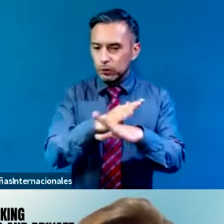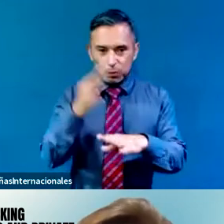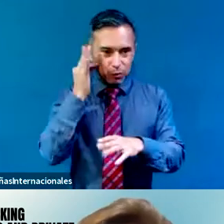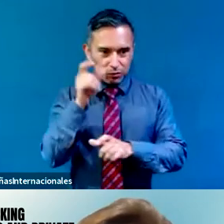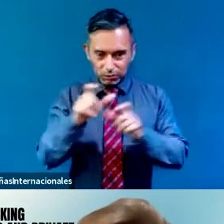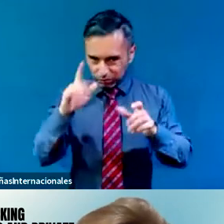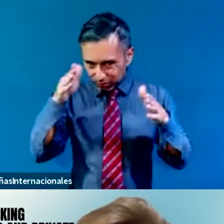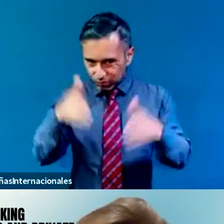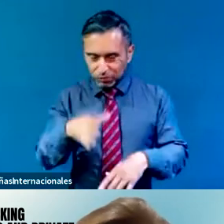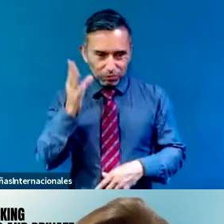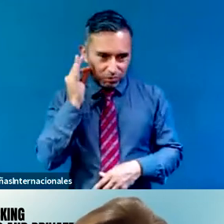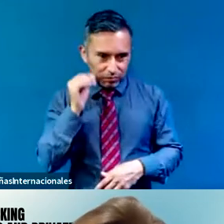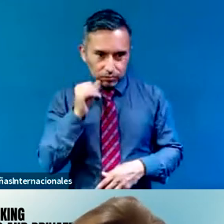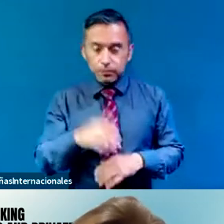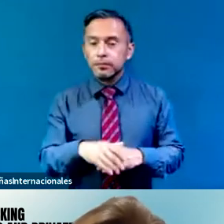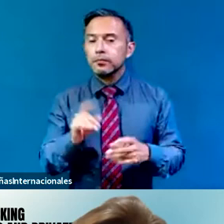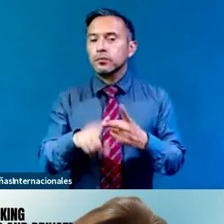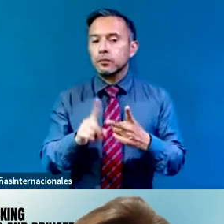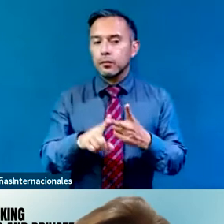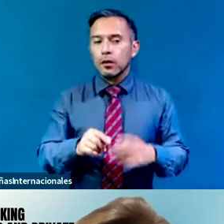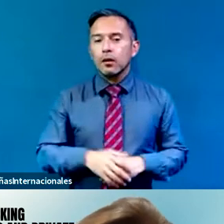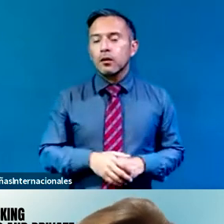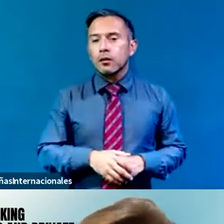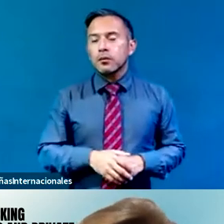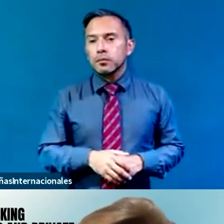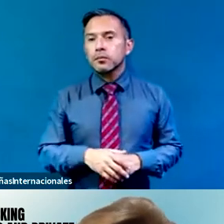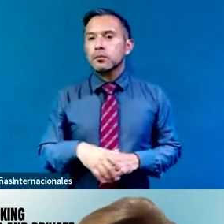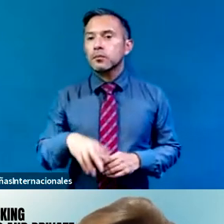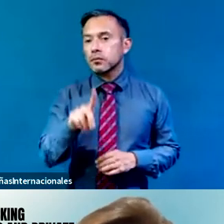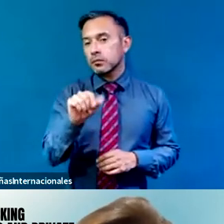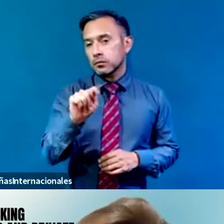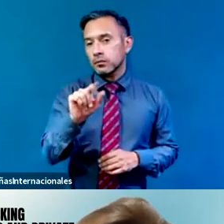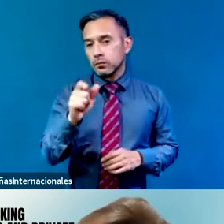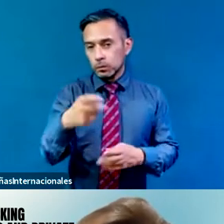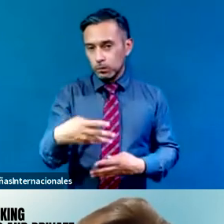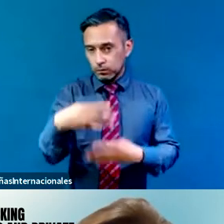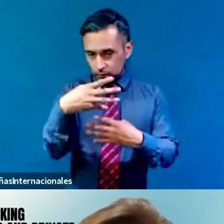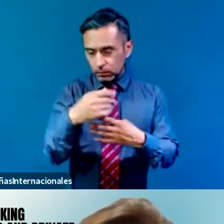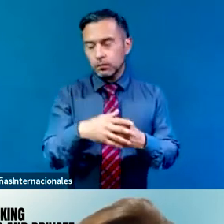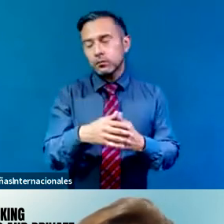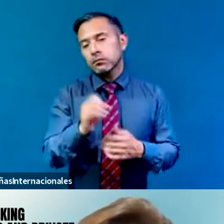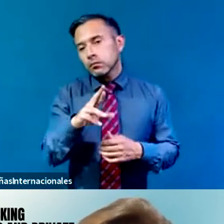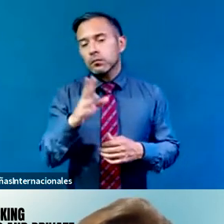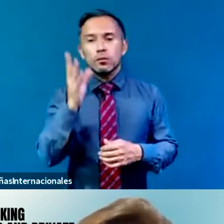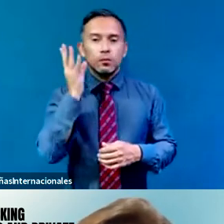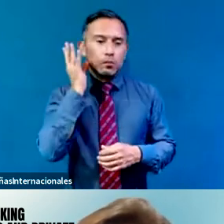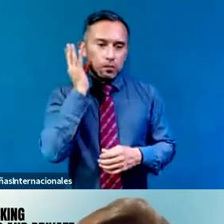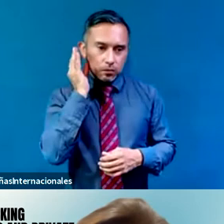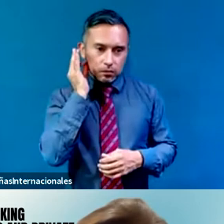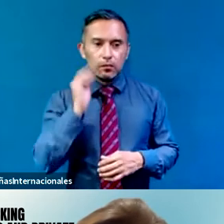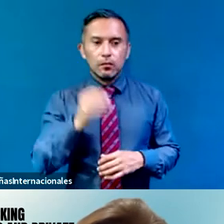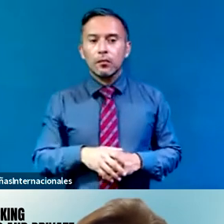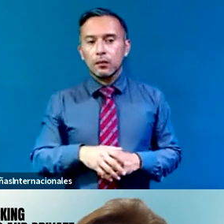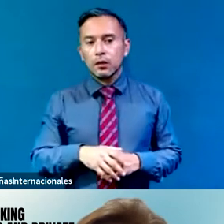data is not disaggregated by sex and other socio-demographic variables. Without this data, we